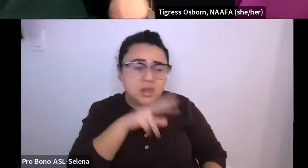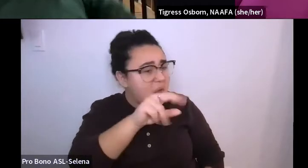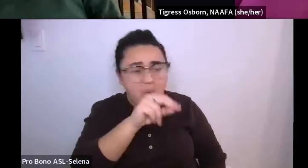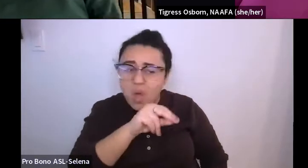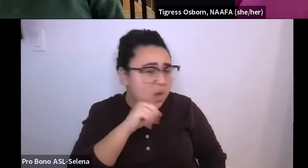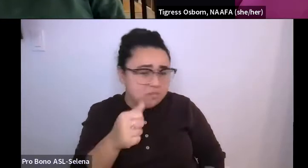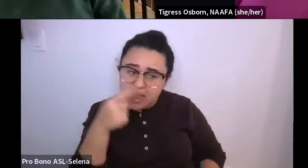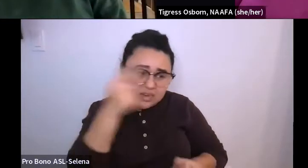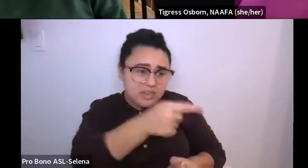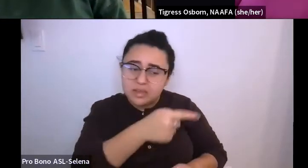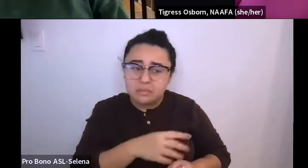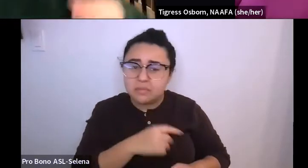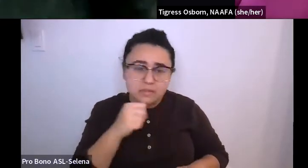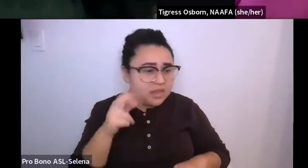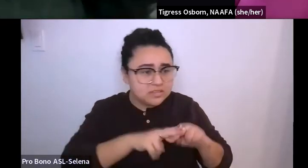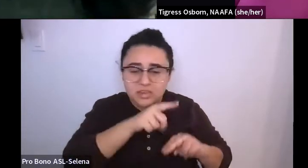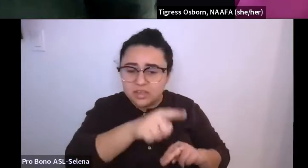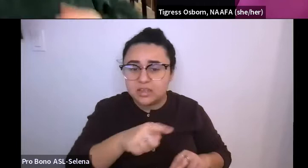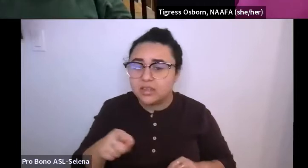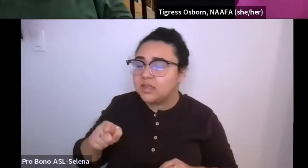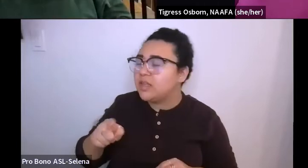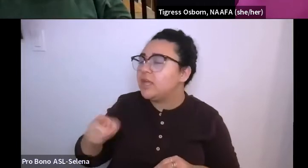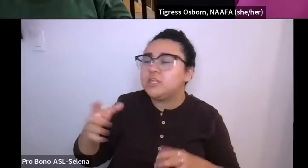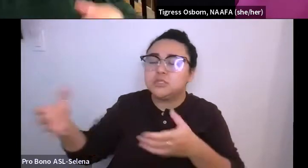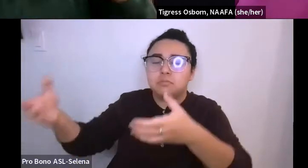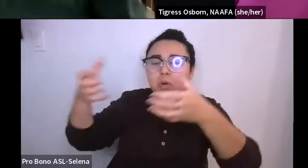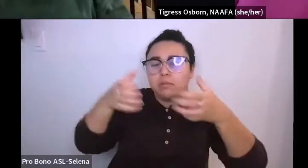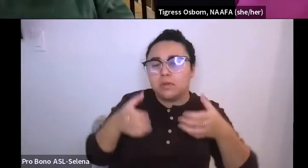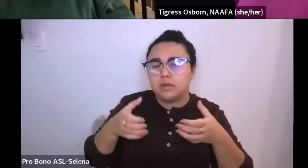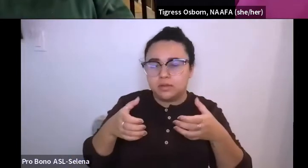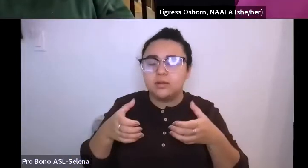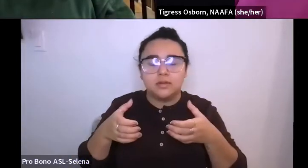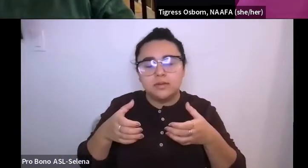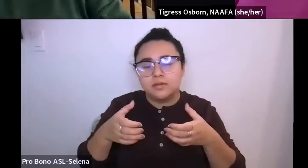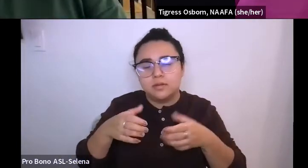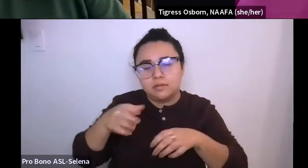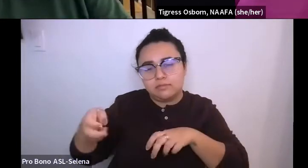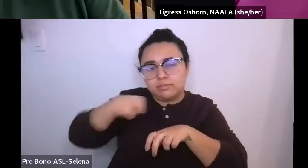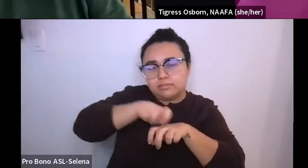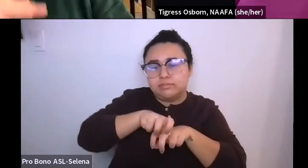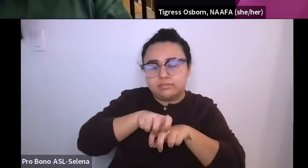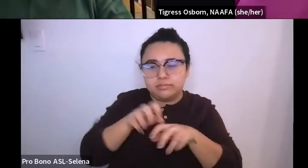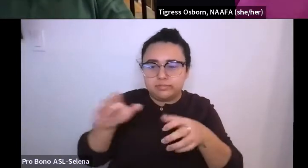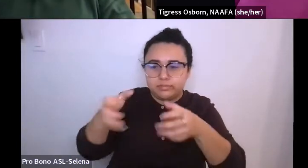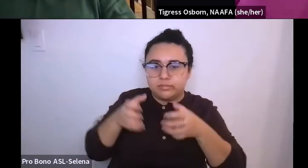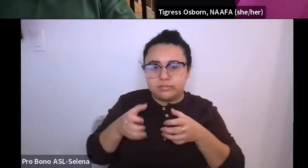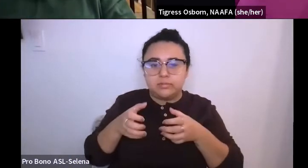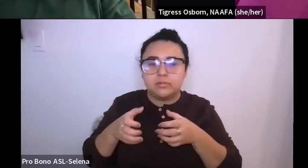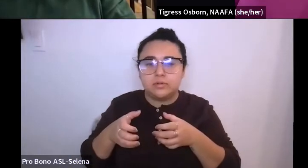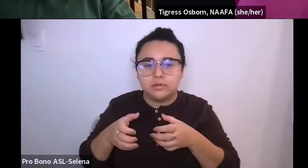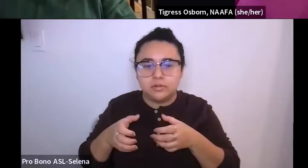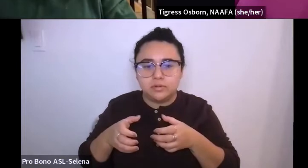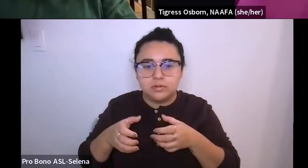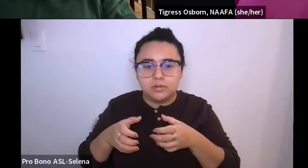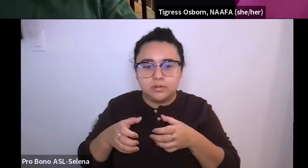him. And eventually he just like pulled me down and like placed me on his lap. And he then started